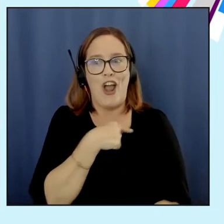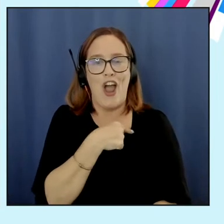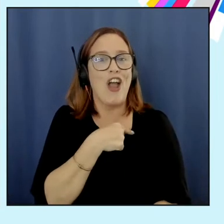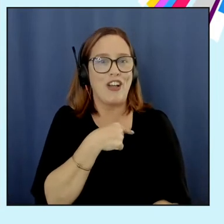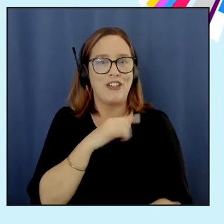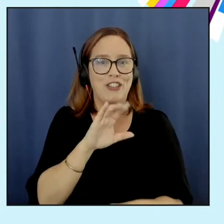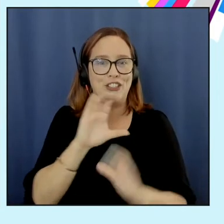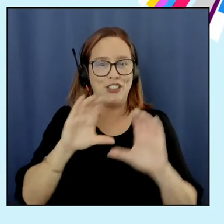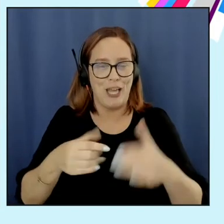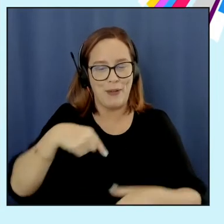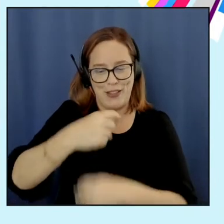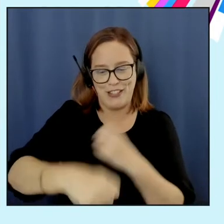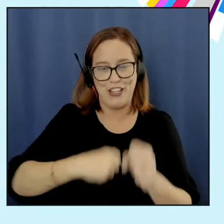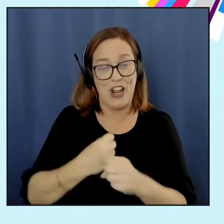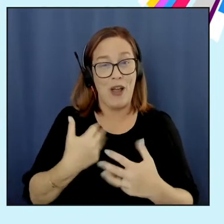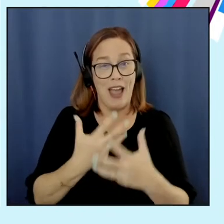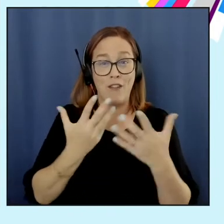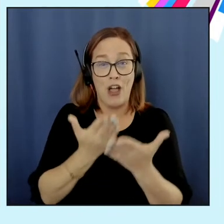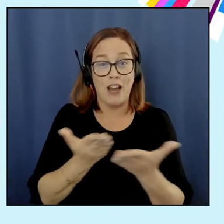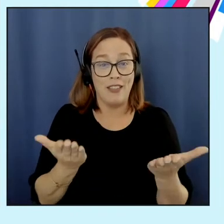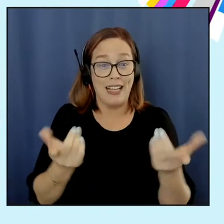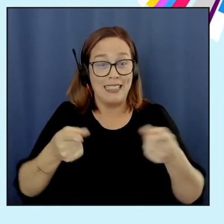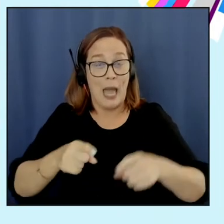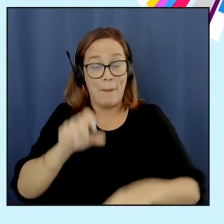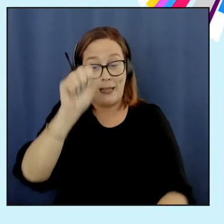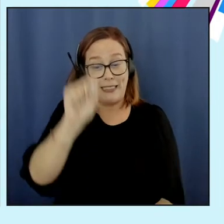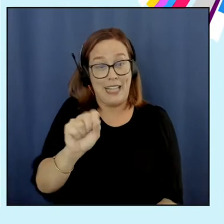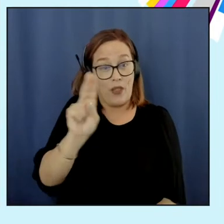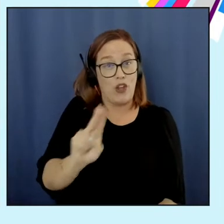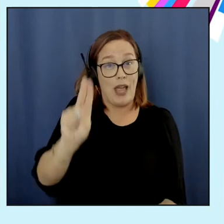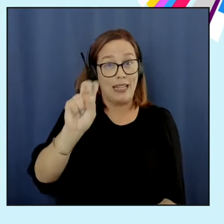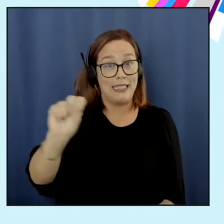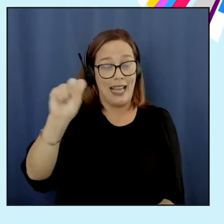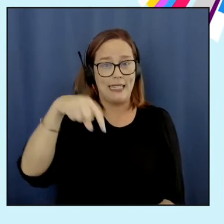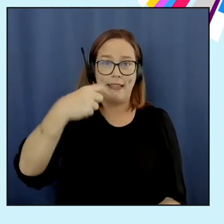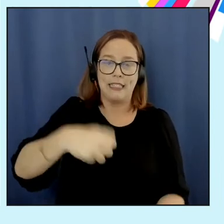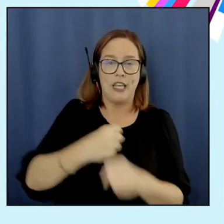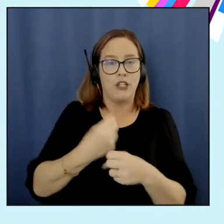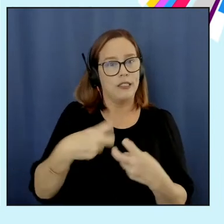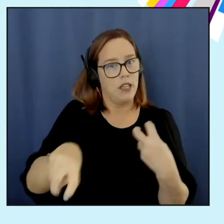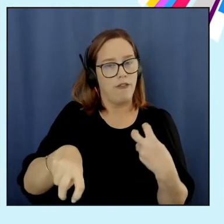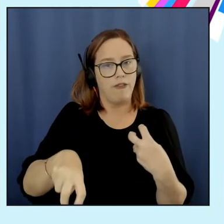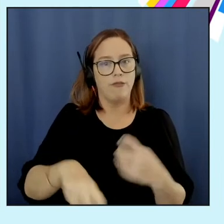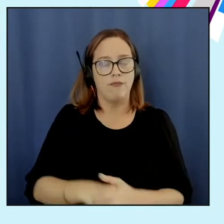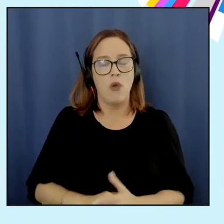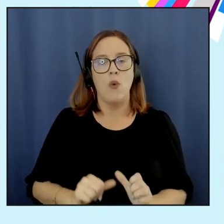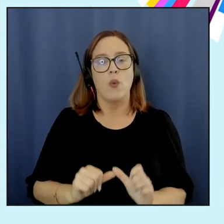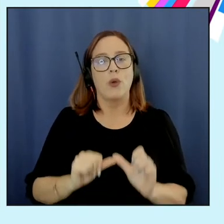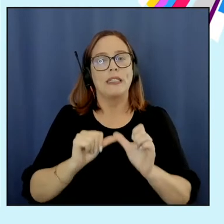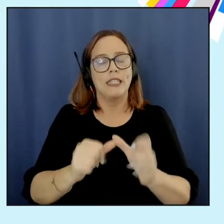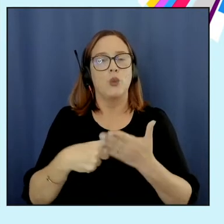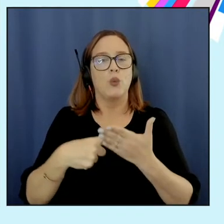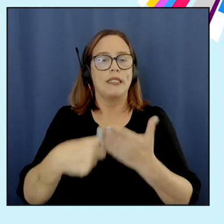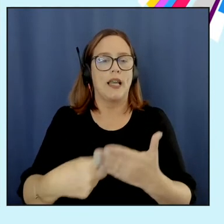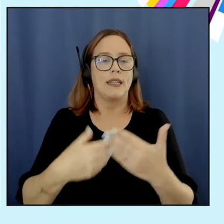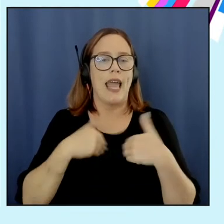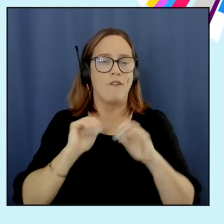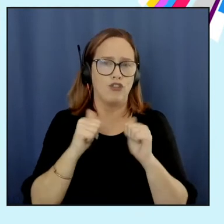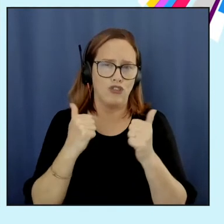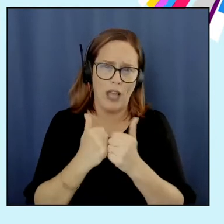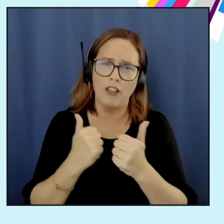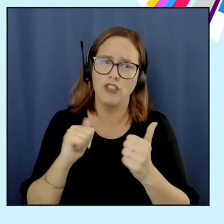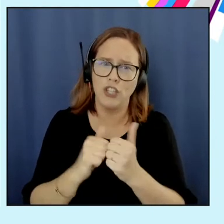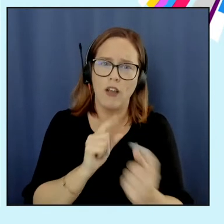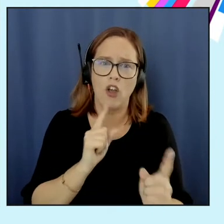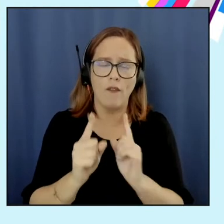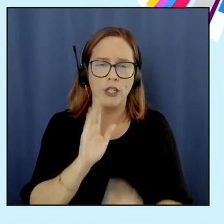going on in the South US that have been difficult this year, and we will continue to discuss and have challenging conversations, but